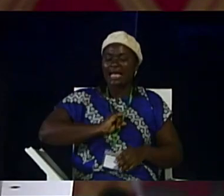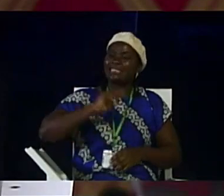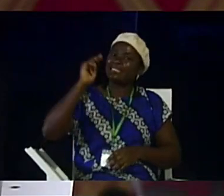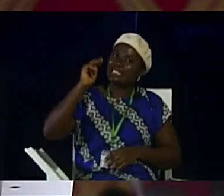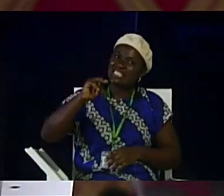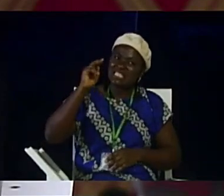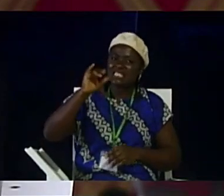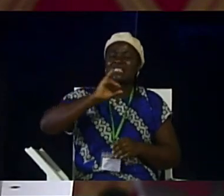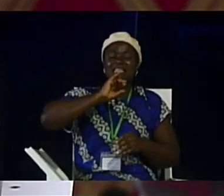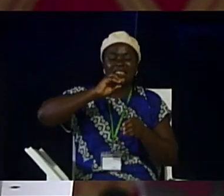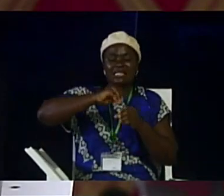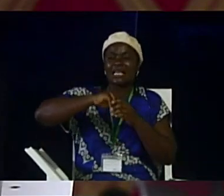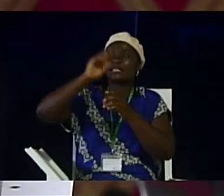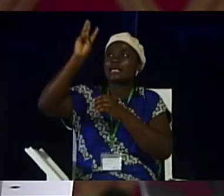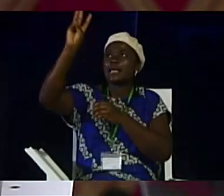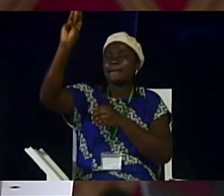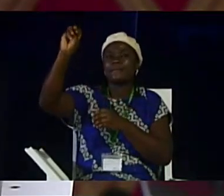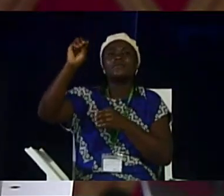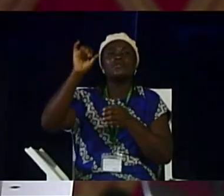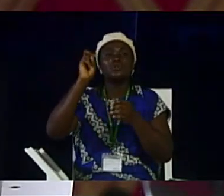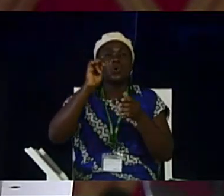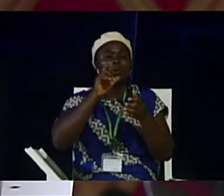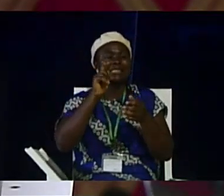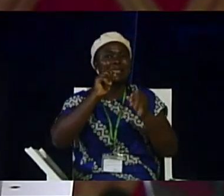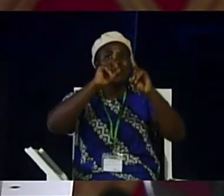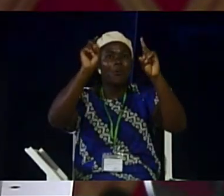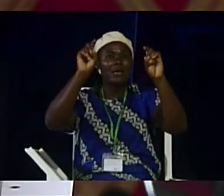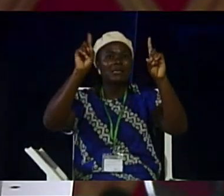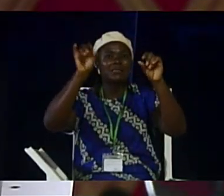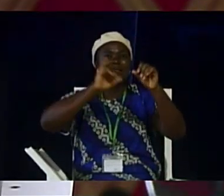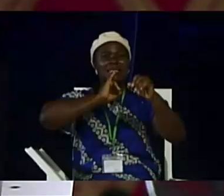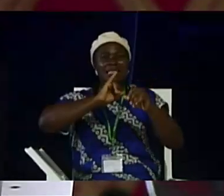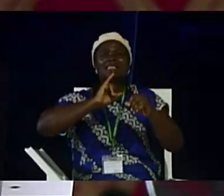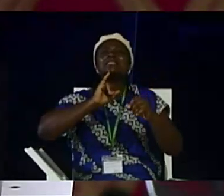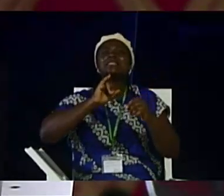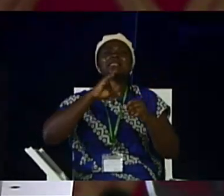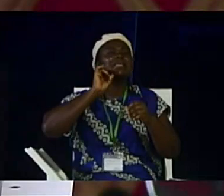in him. So the question is, if he is an